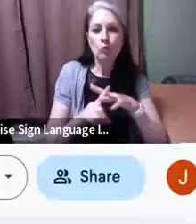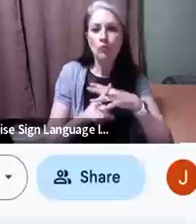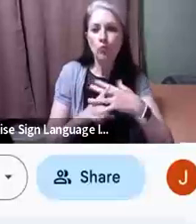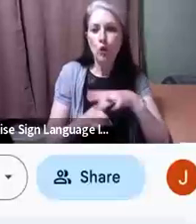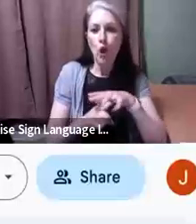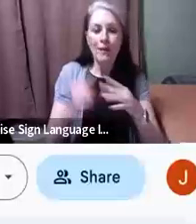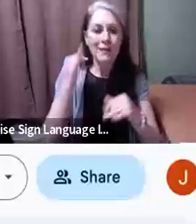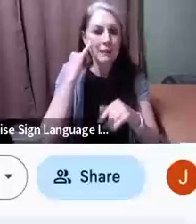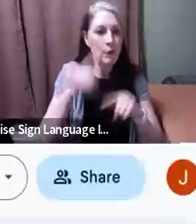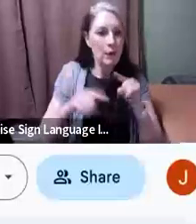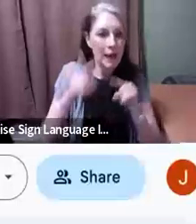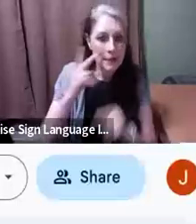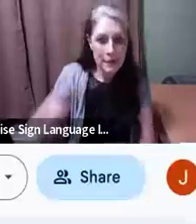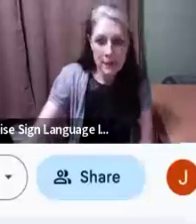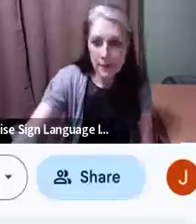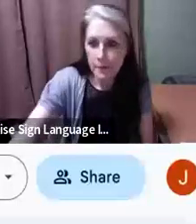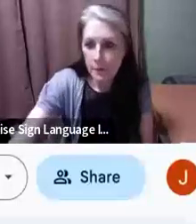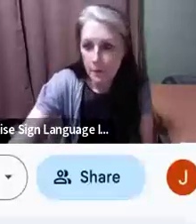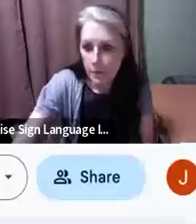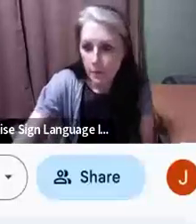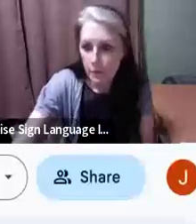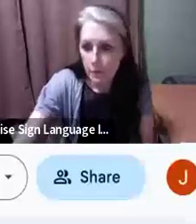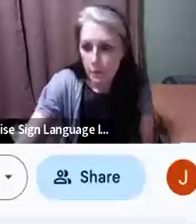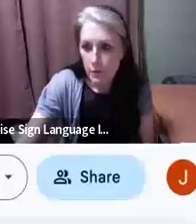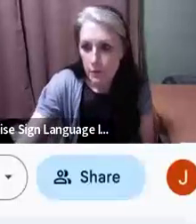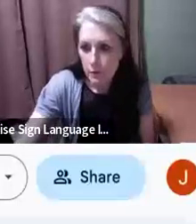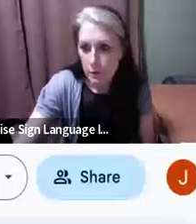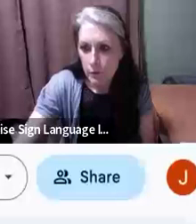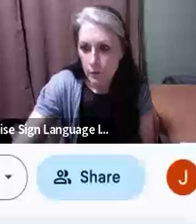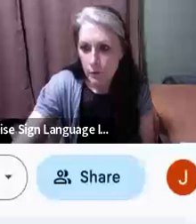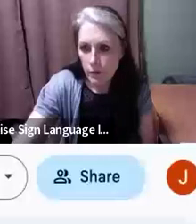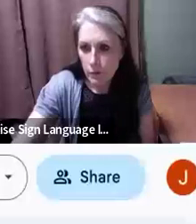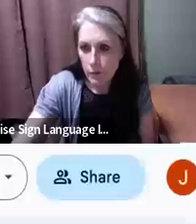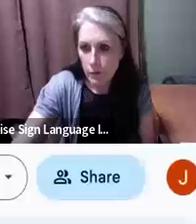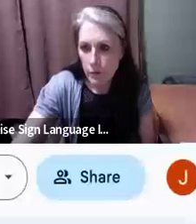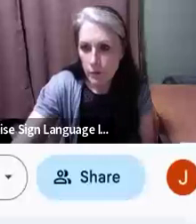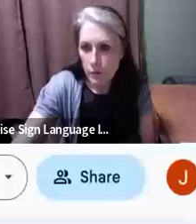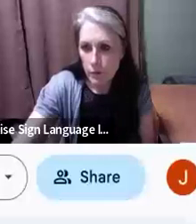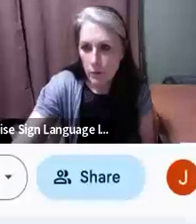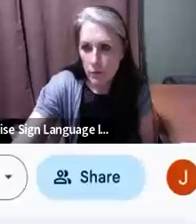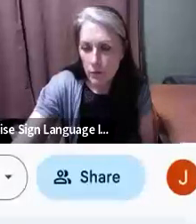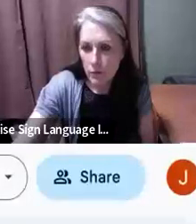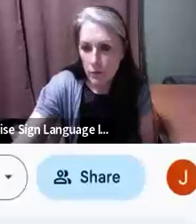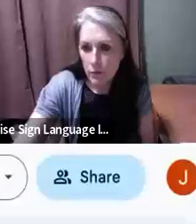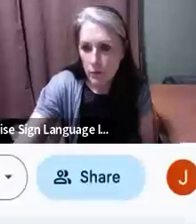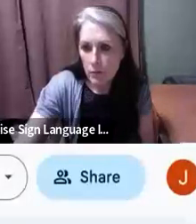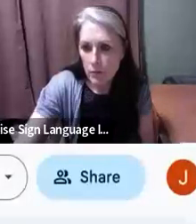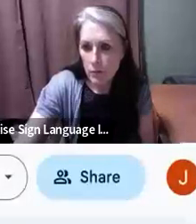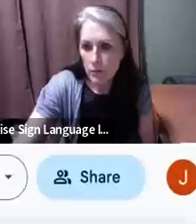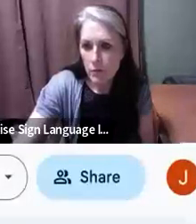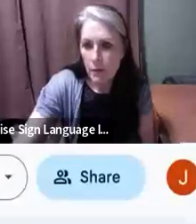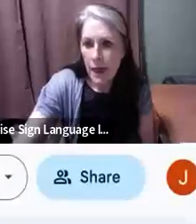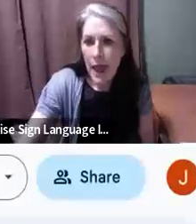it. How do you do that? Because you can't experience, how do you experience dance when you can't see